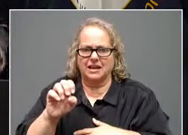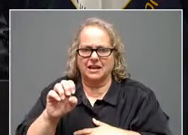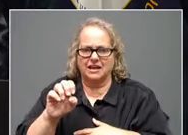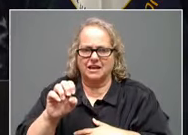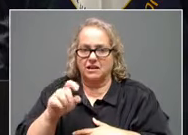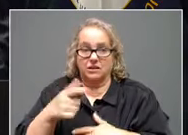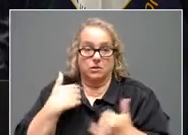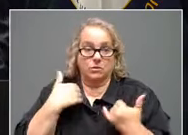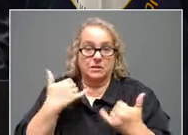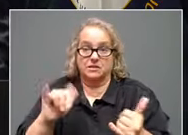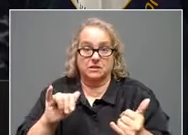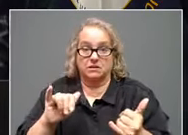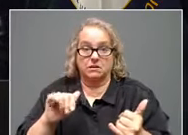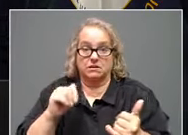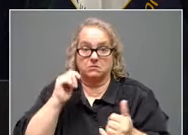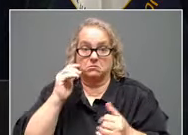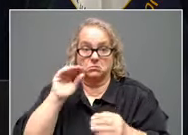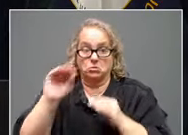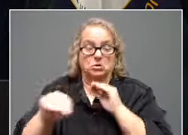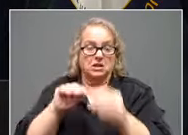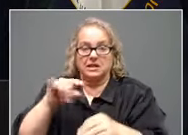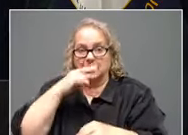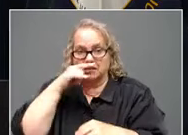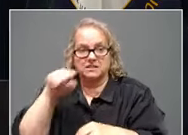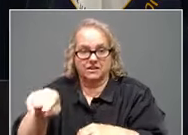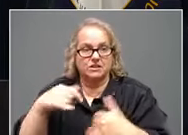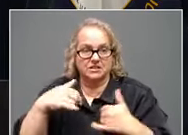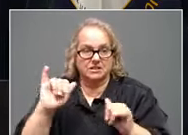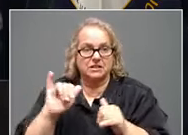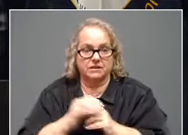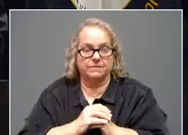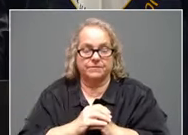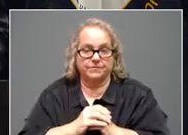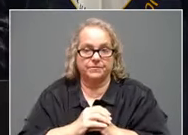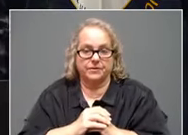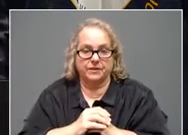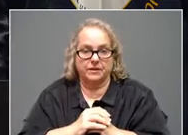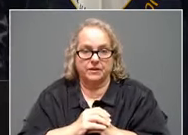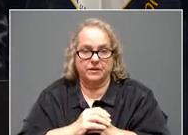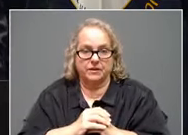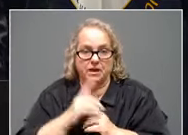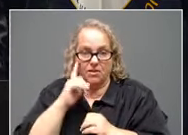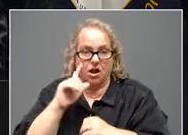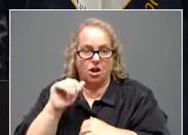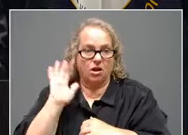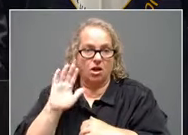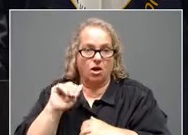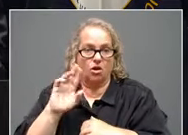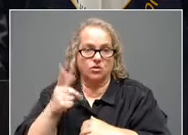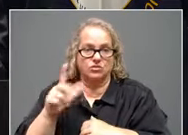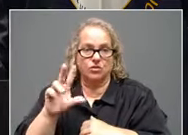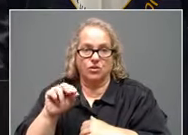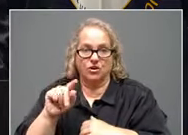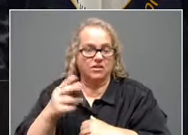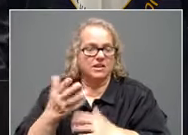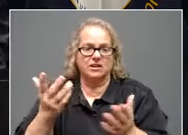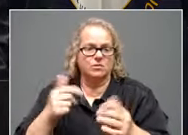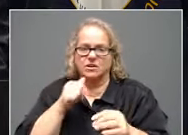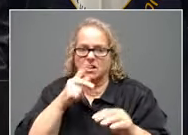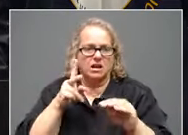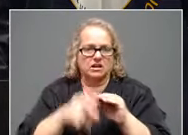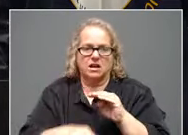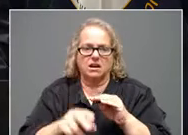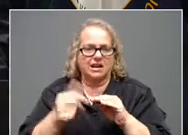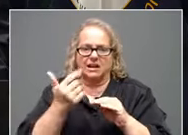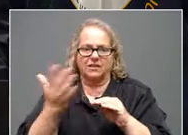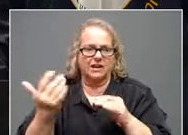we're still placing kids there? Okay. So I knew there was a August 30th being mentioned. Yeah, we're not cutting that off at the